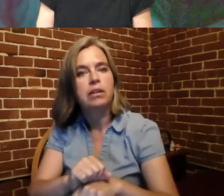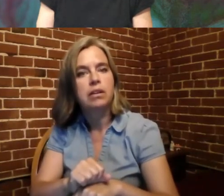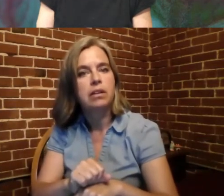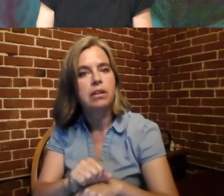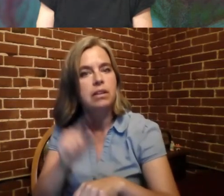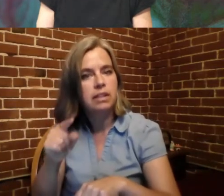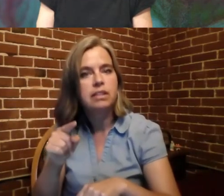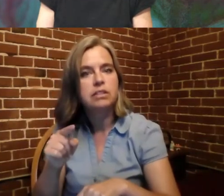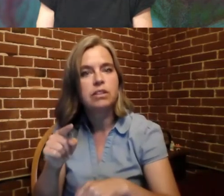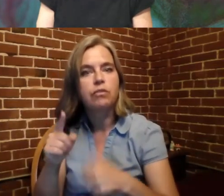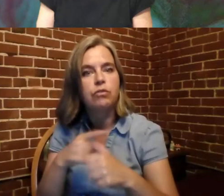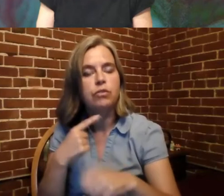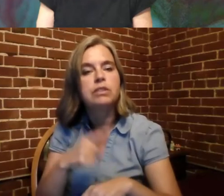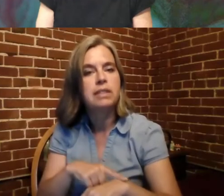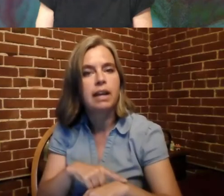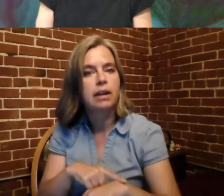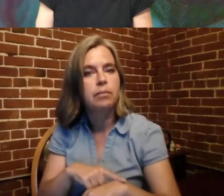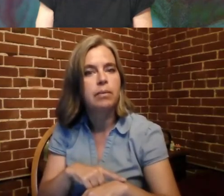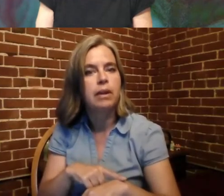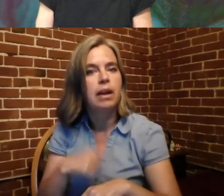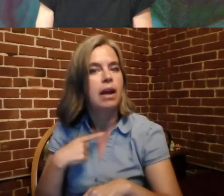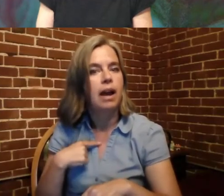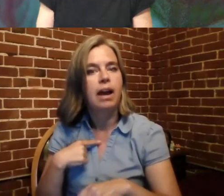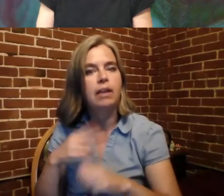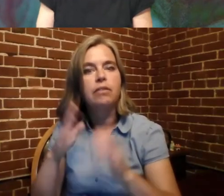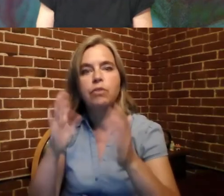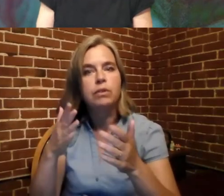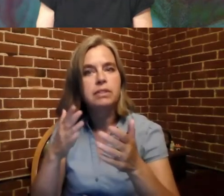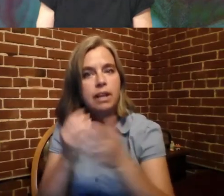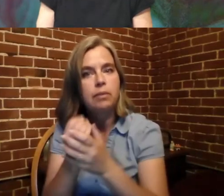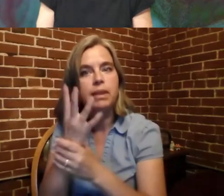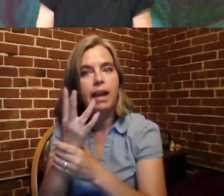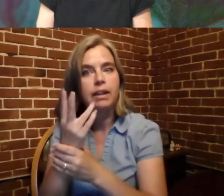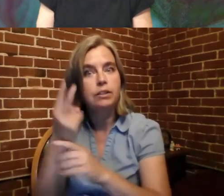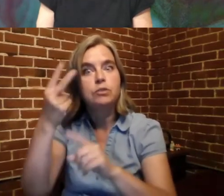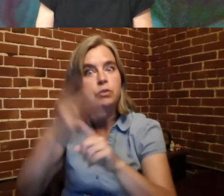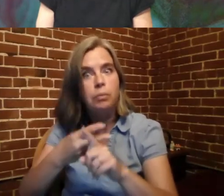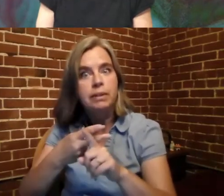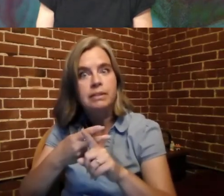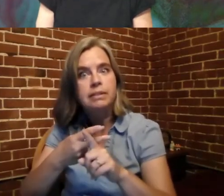I kind of dedicated to a plan for 2 months of my life.